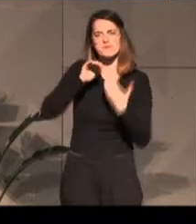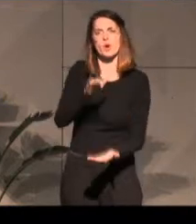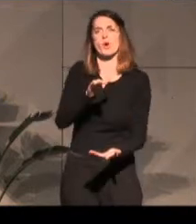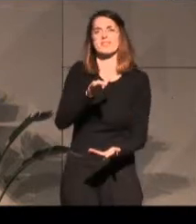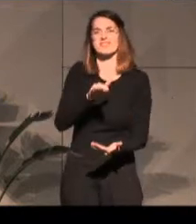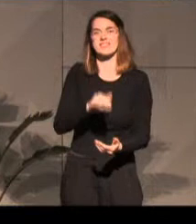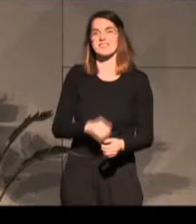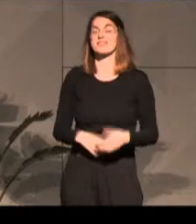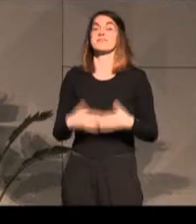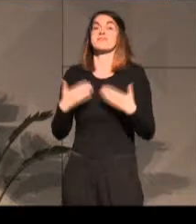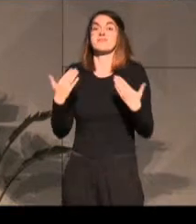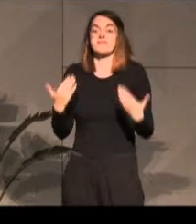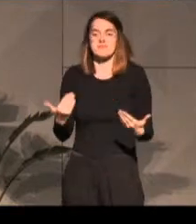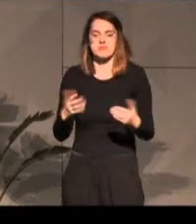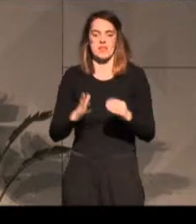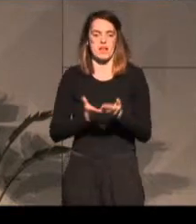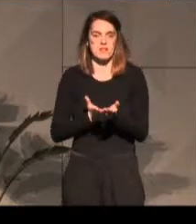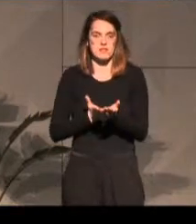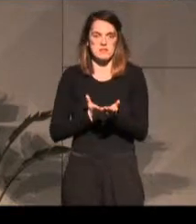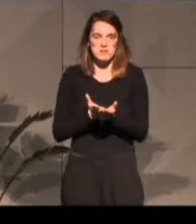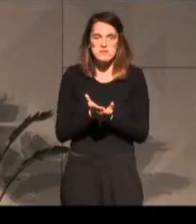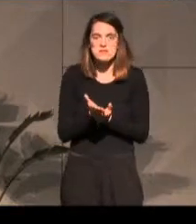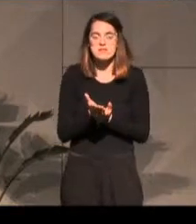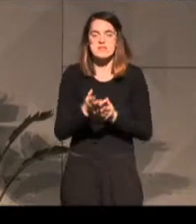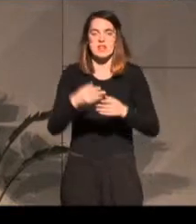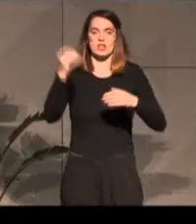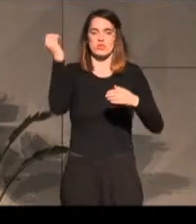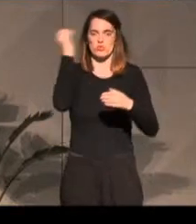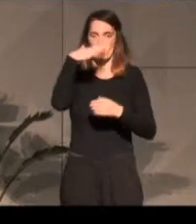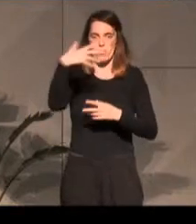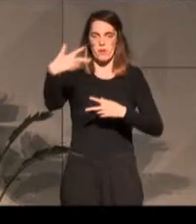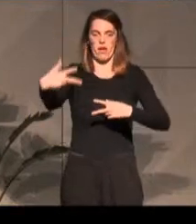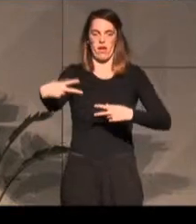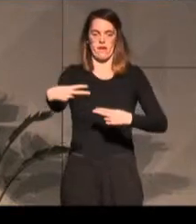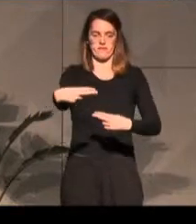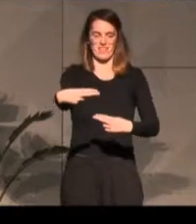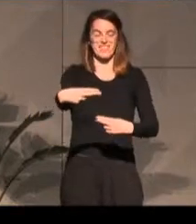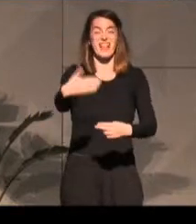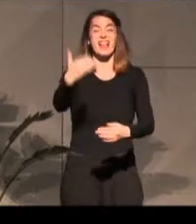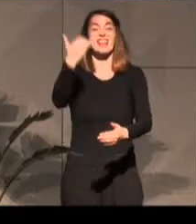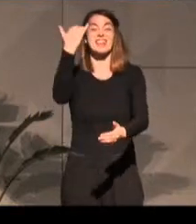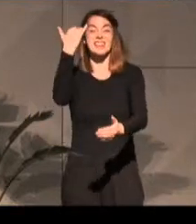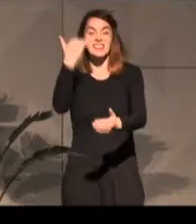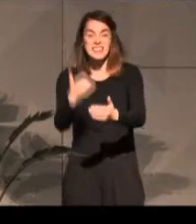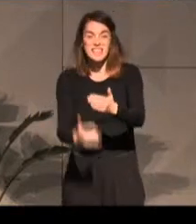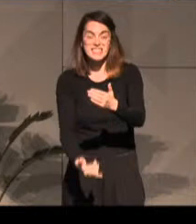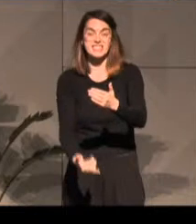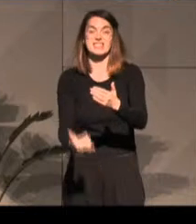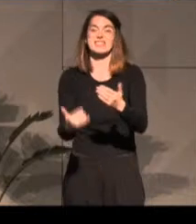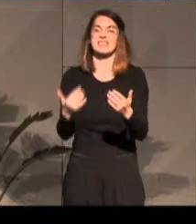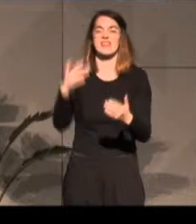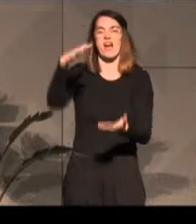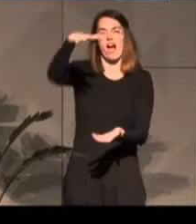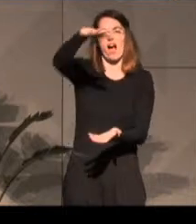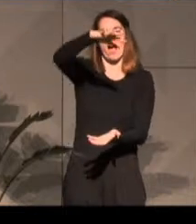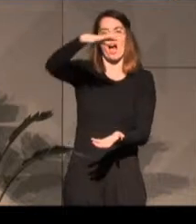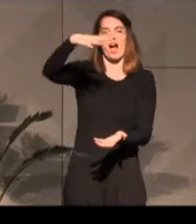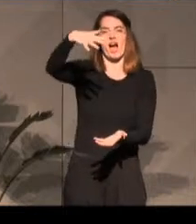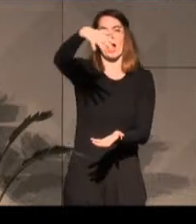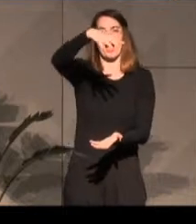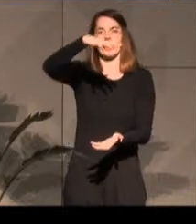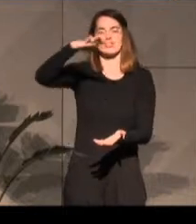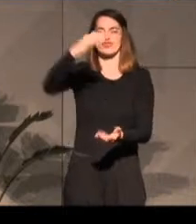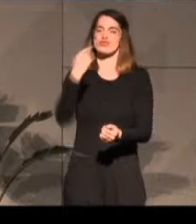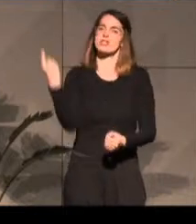had been frozen. But now, that was the last piece of the puzzle of the